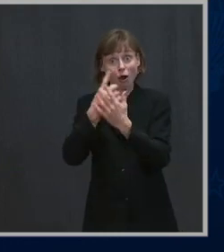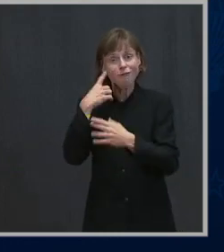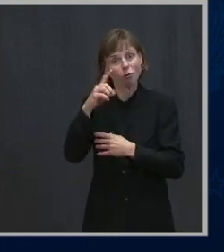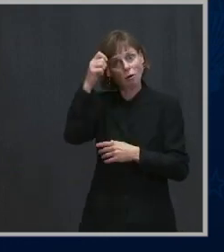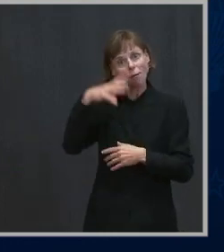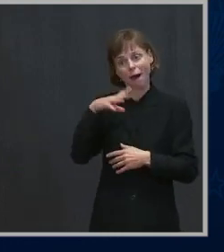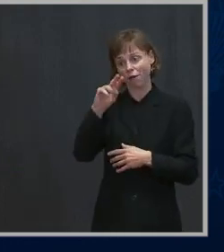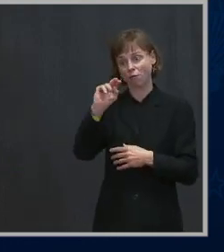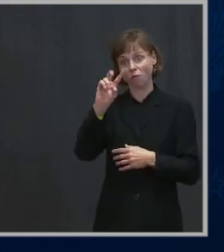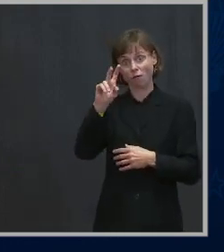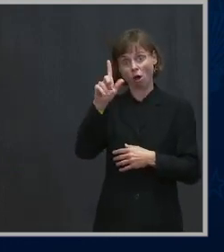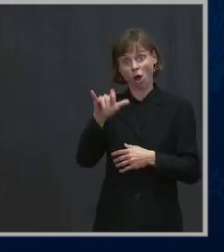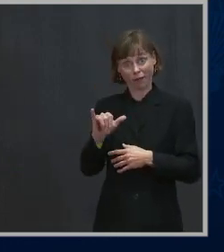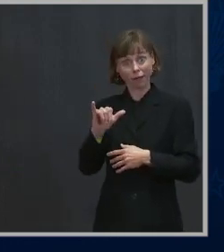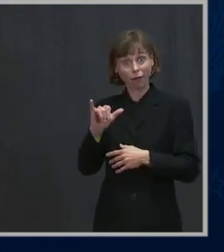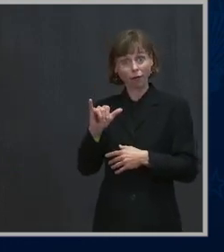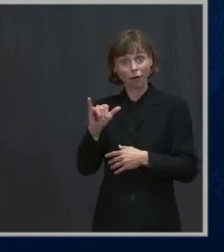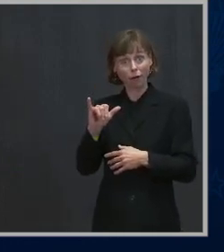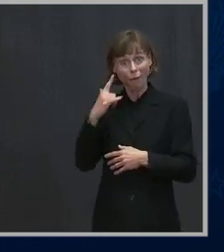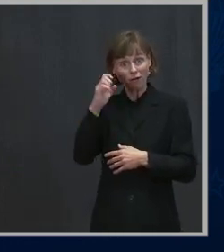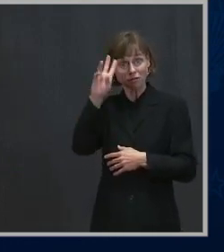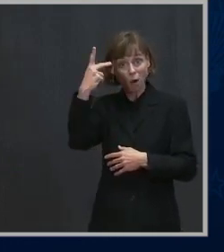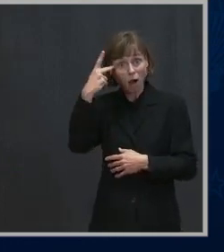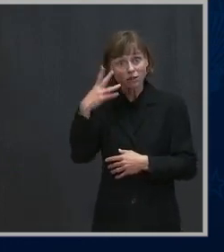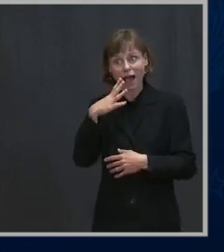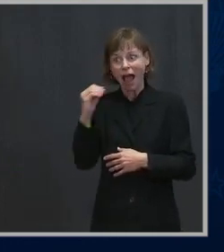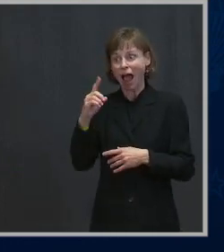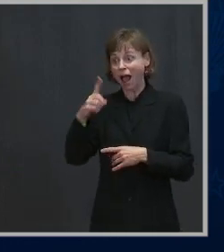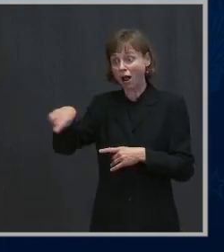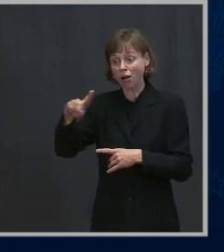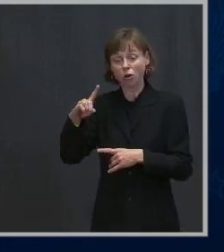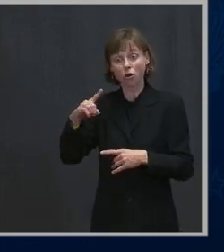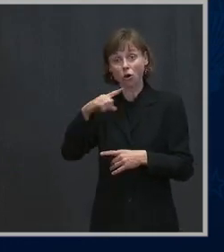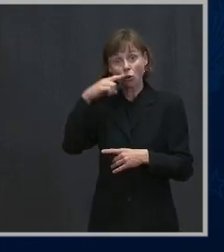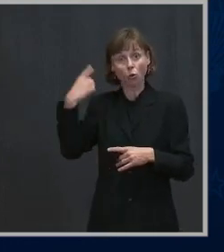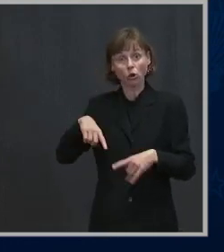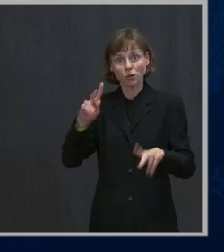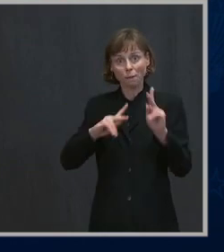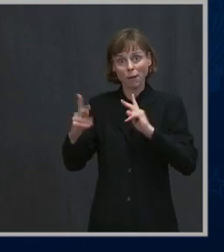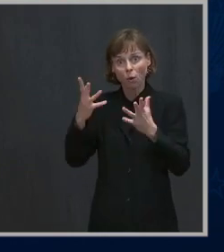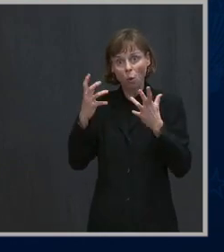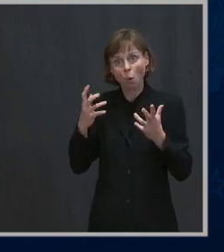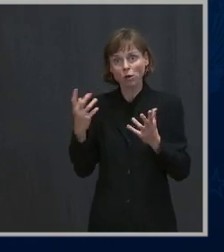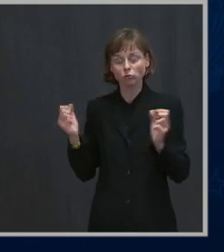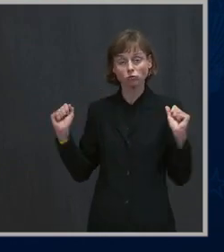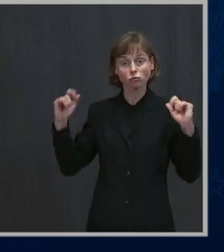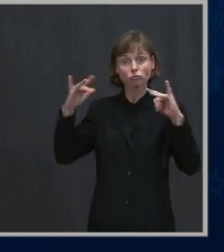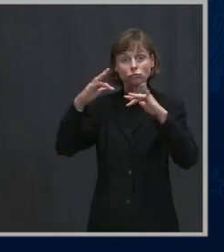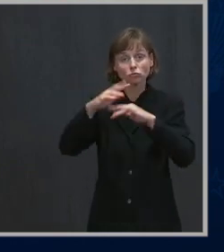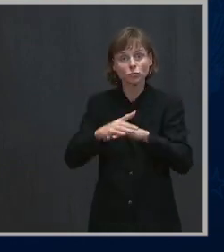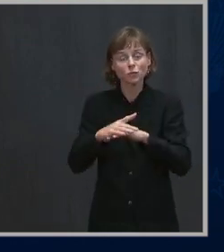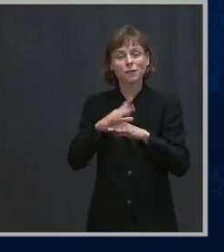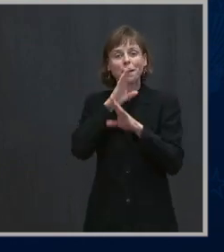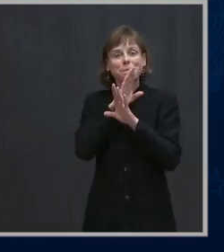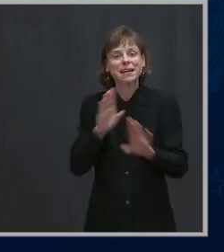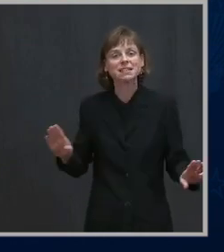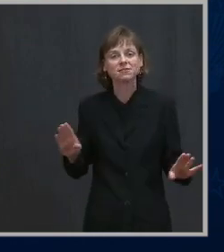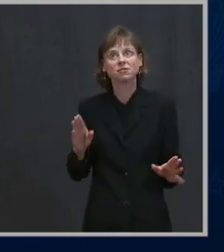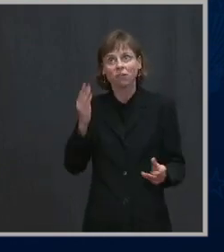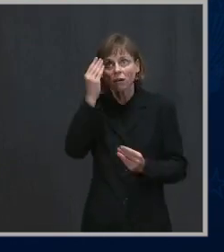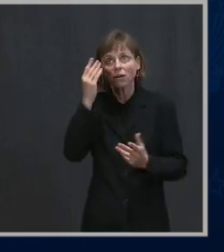and the russian efforts to suppress freedom of expression and peaceful assembly are a matter of deep concern to us and the international